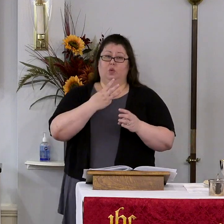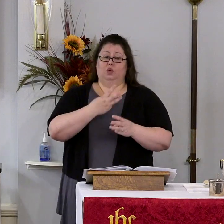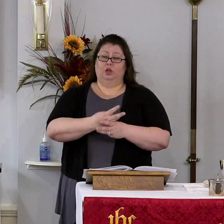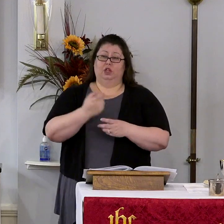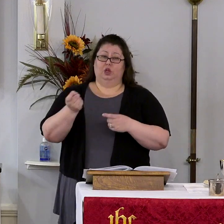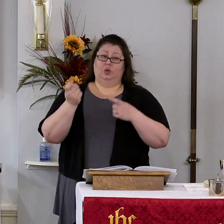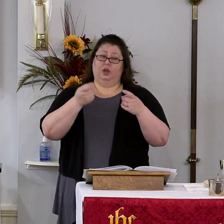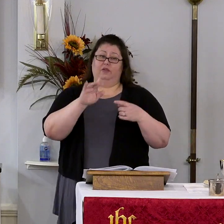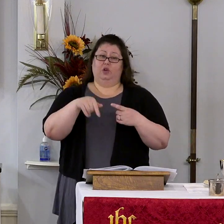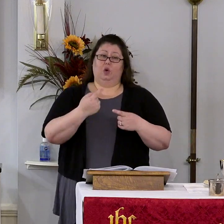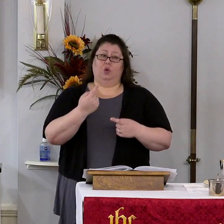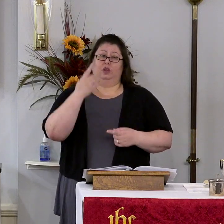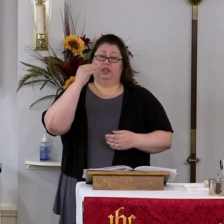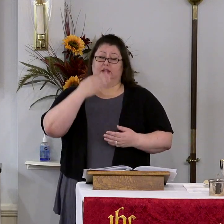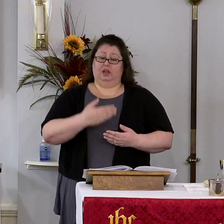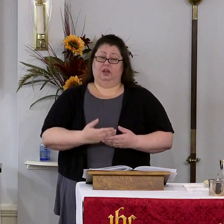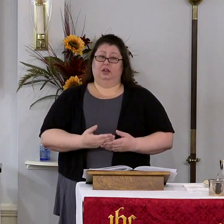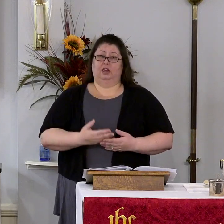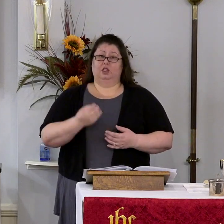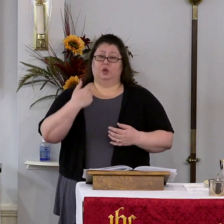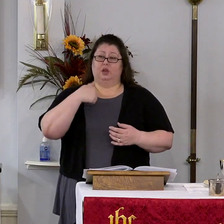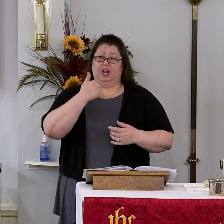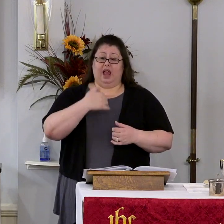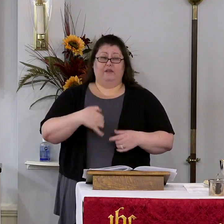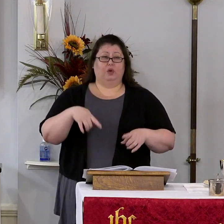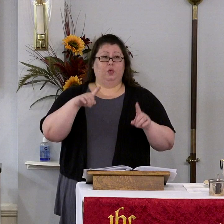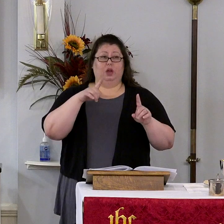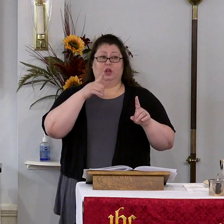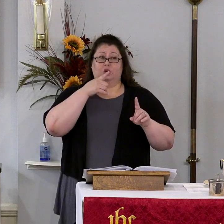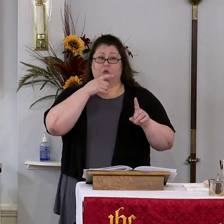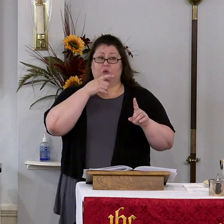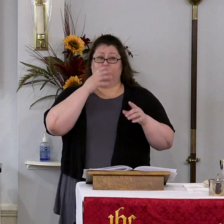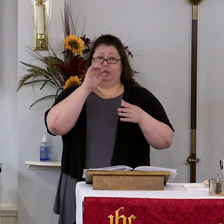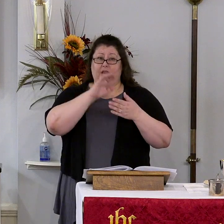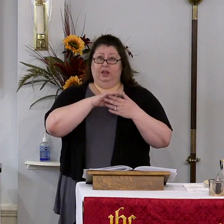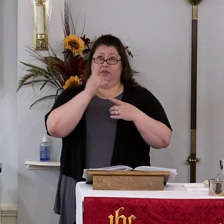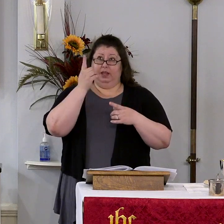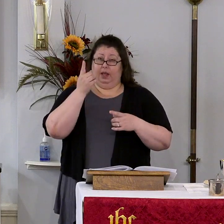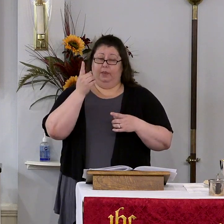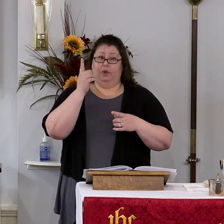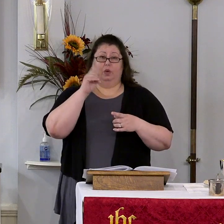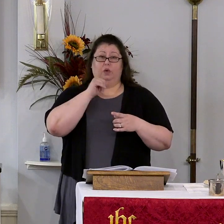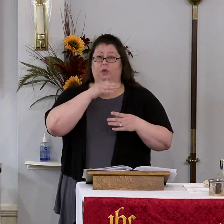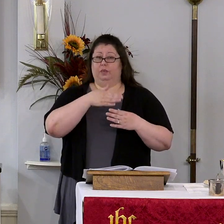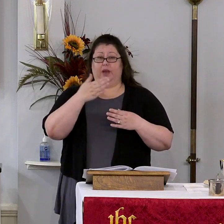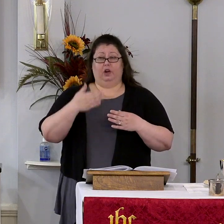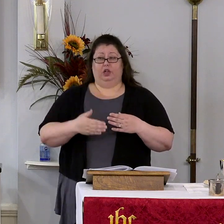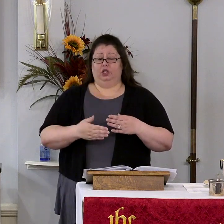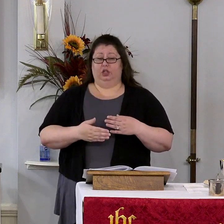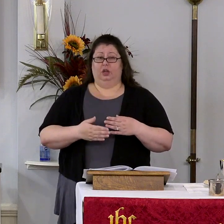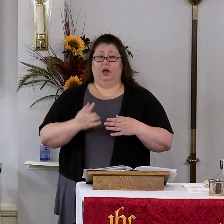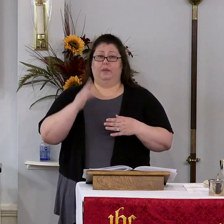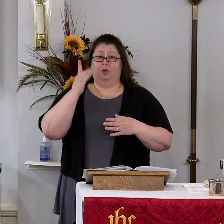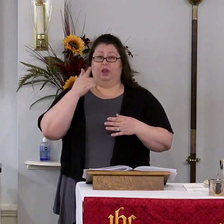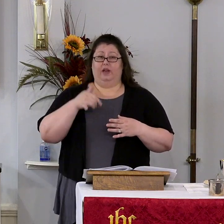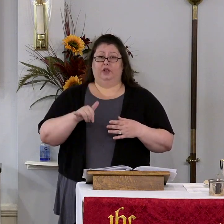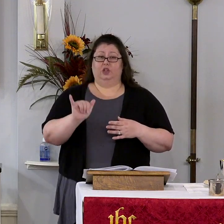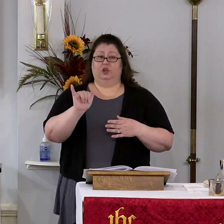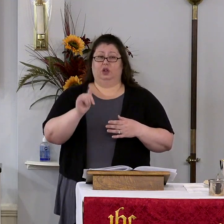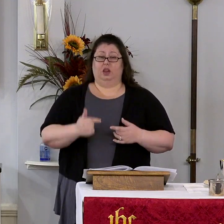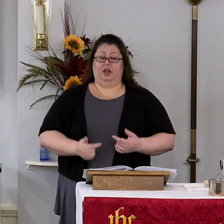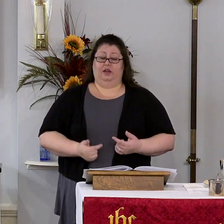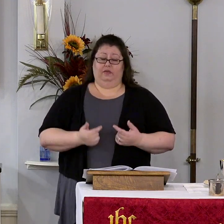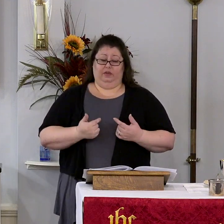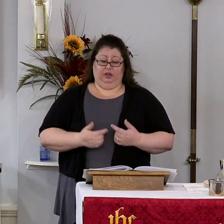you gave your only Son, so that everyone who believes in him may not perish, but have eternal